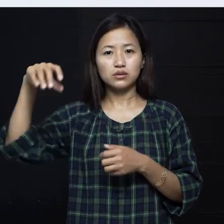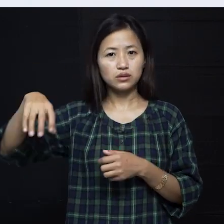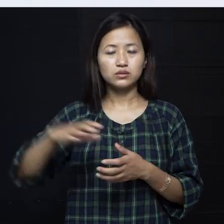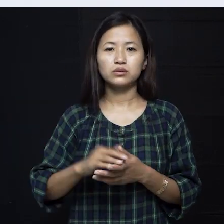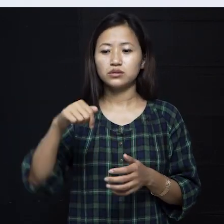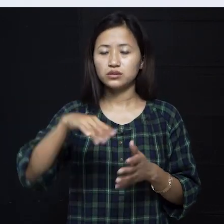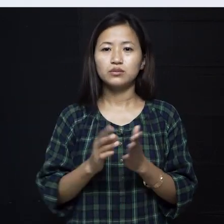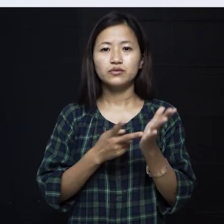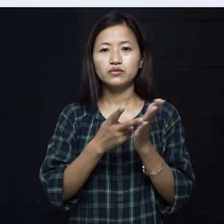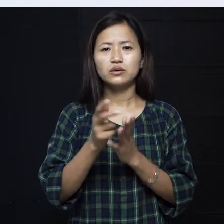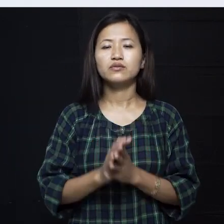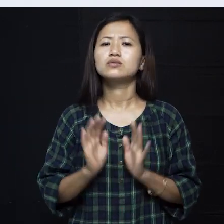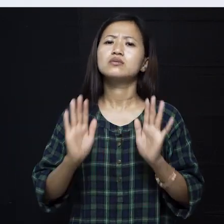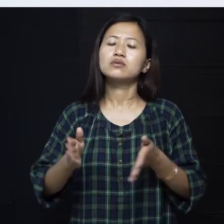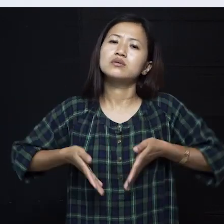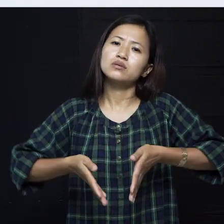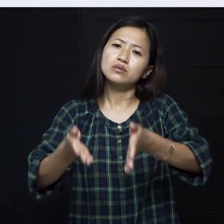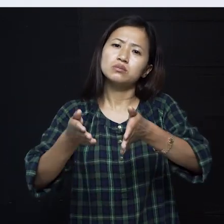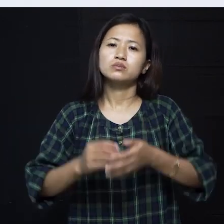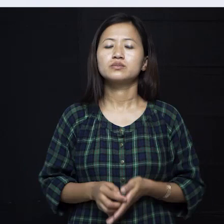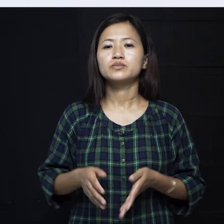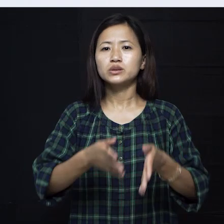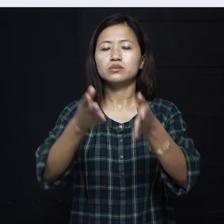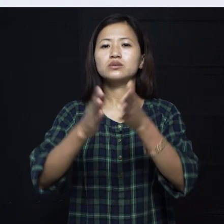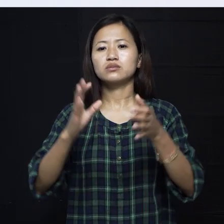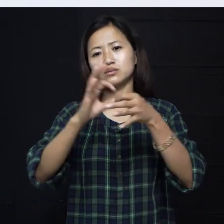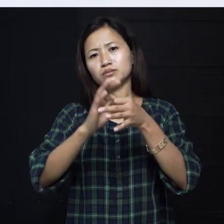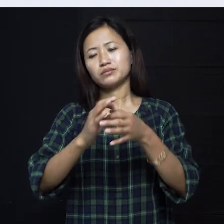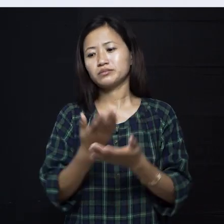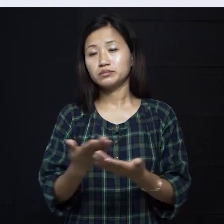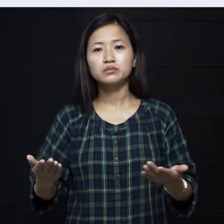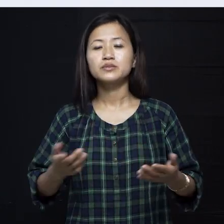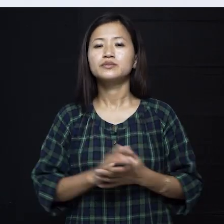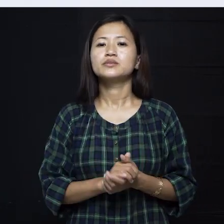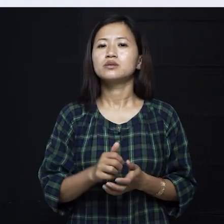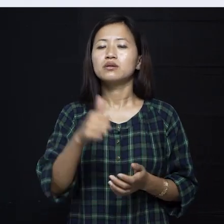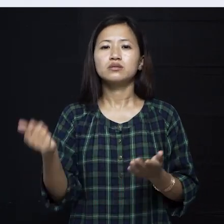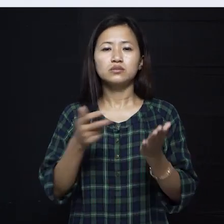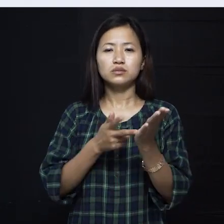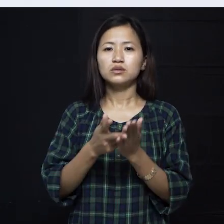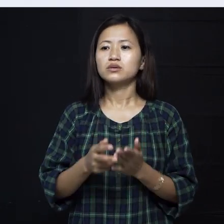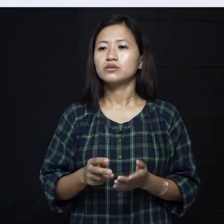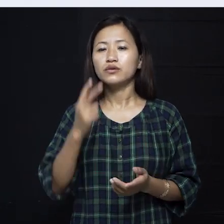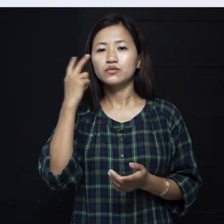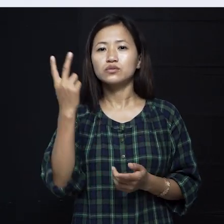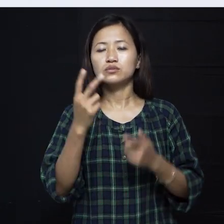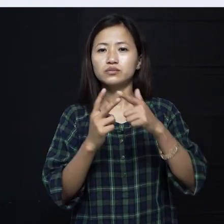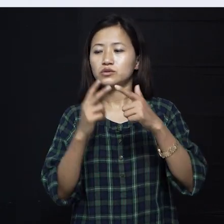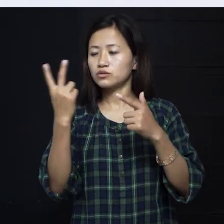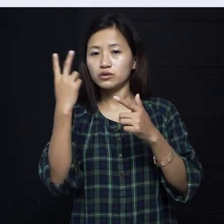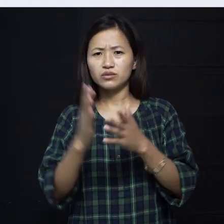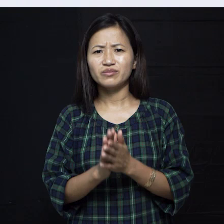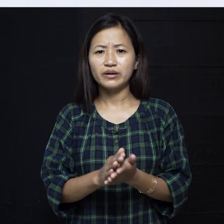villages. Some of the villages, they don't have roadways connecting them, isn't it, with other village. They have to travel by foot